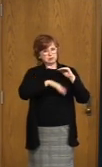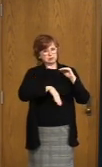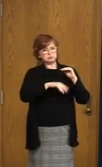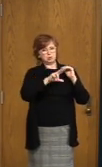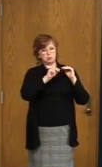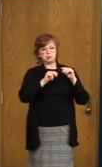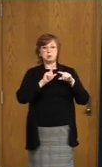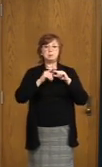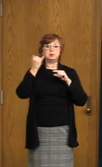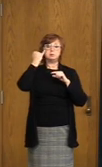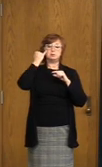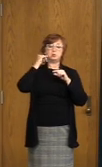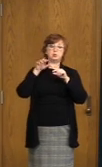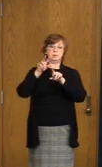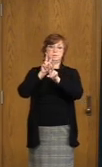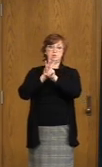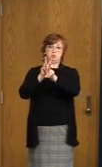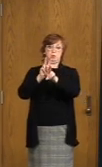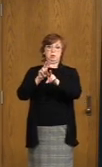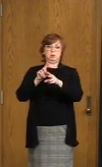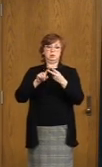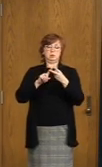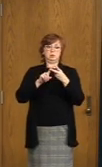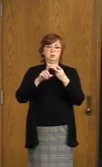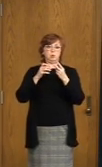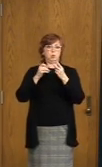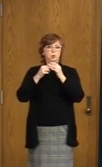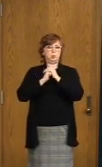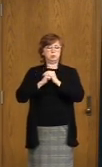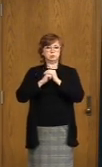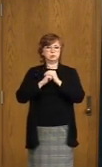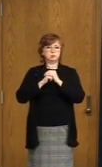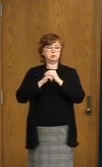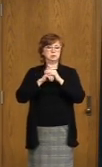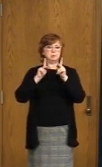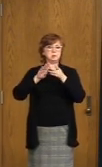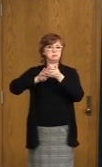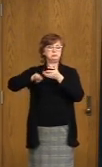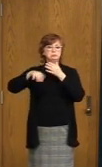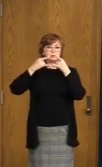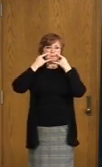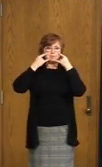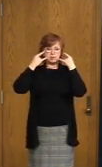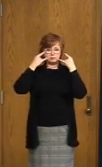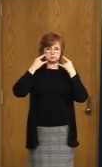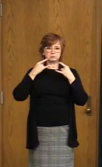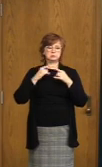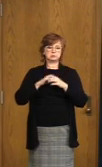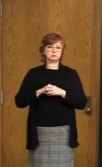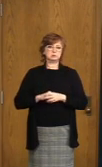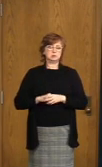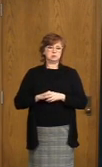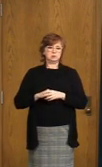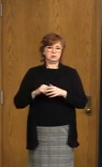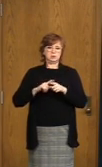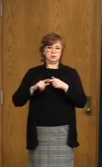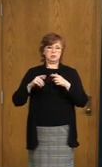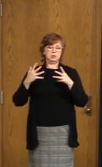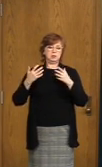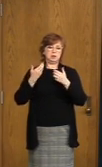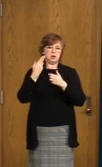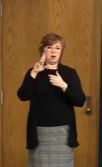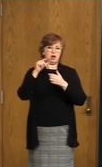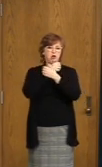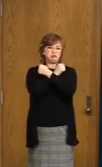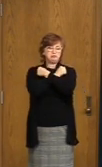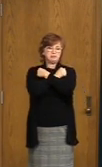at a funeral or a worship service, masks are not worn, people get closer together to mingle. And,